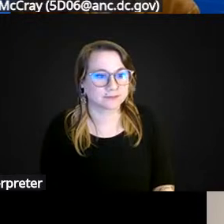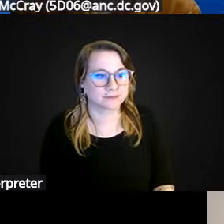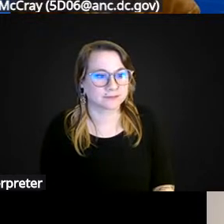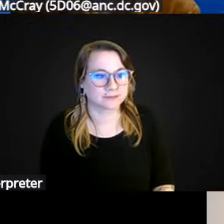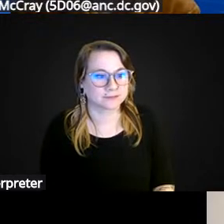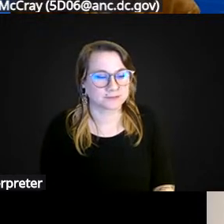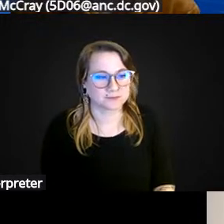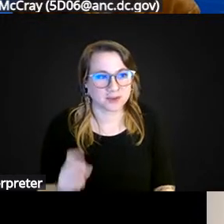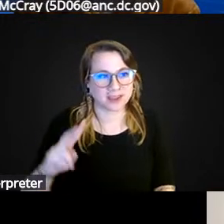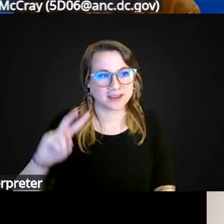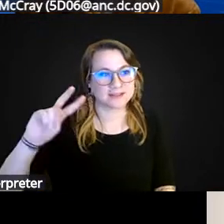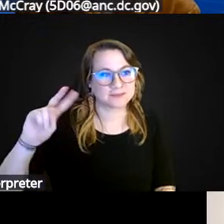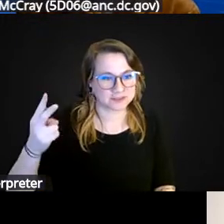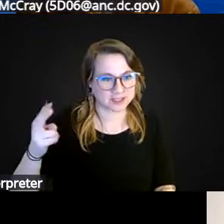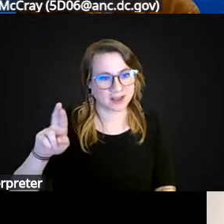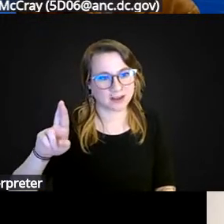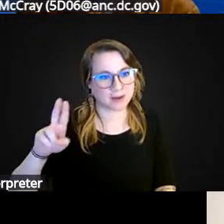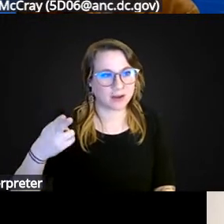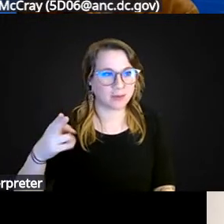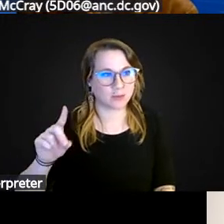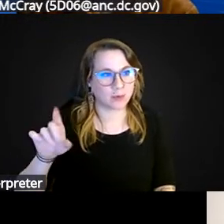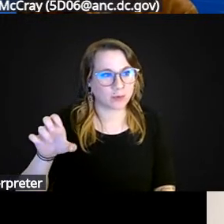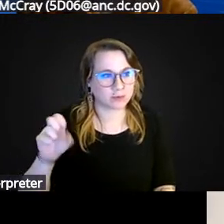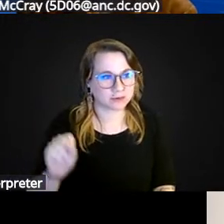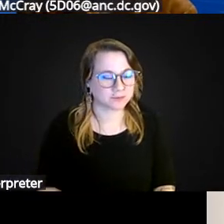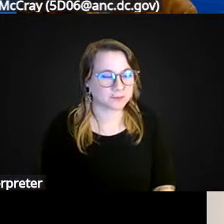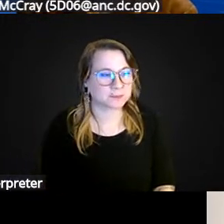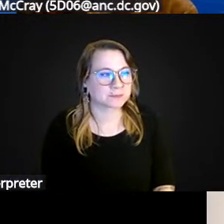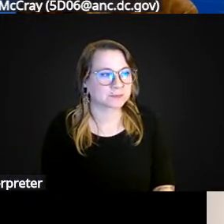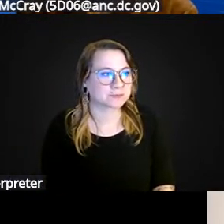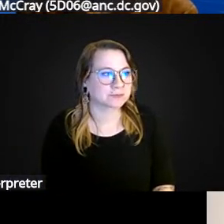Okay, second by Commissioner Rhodes.